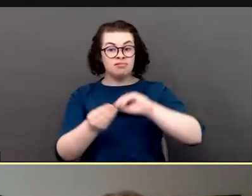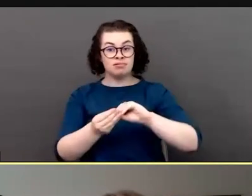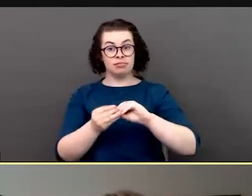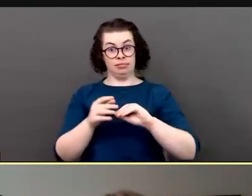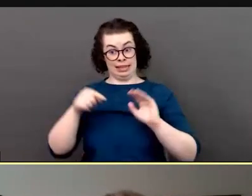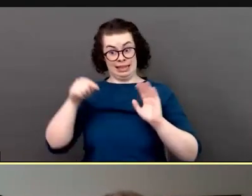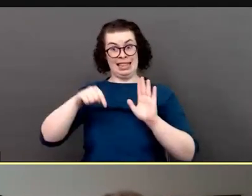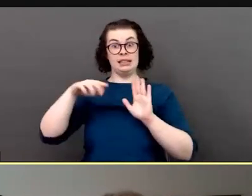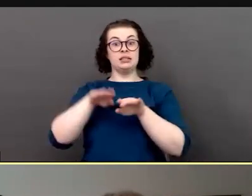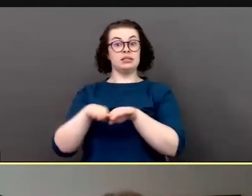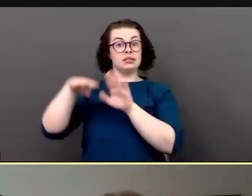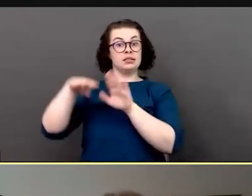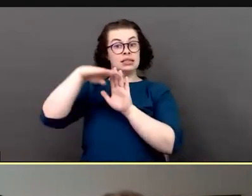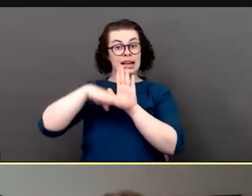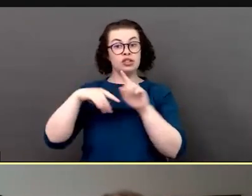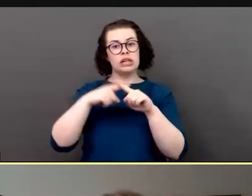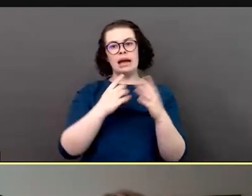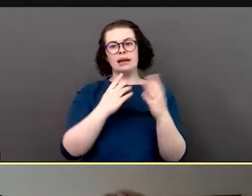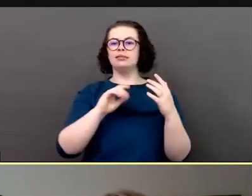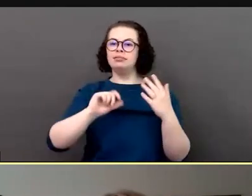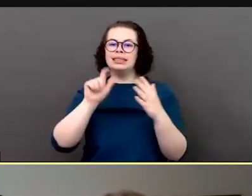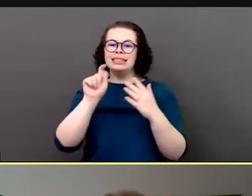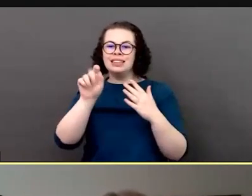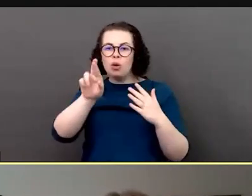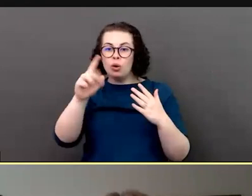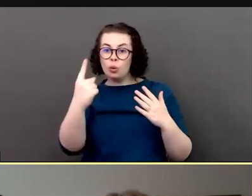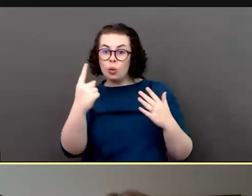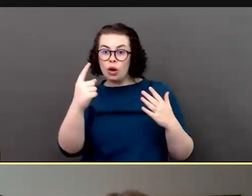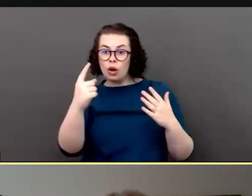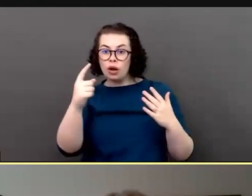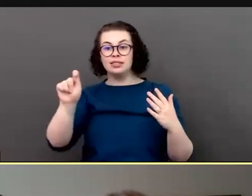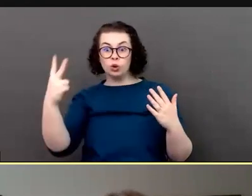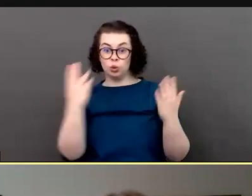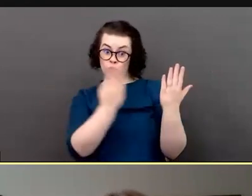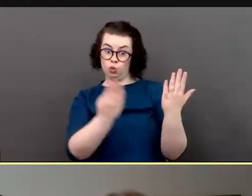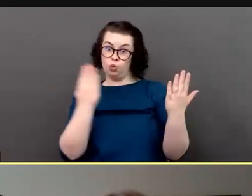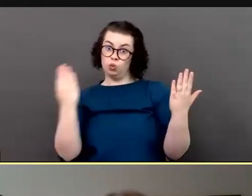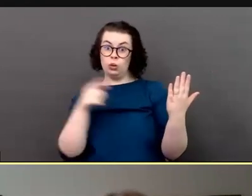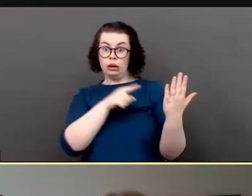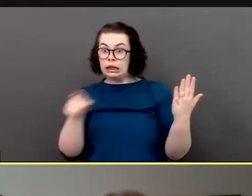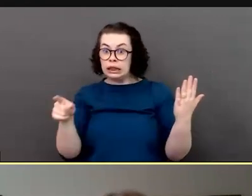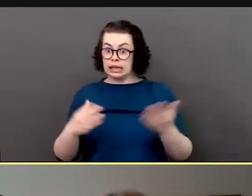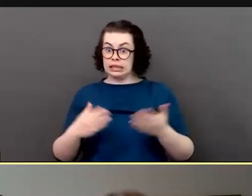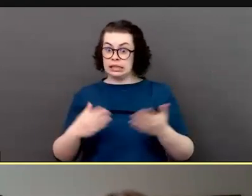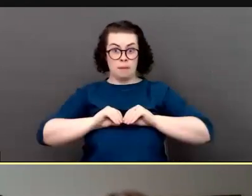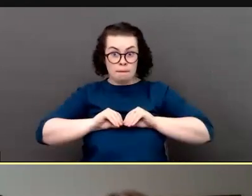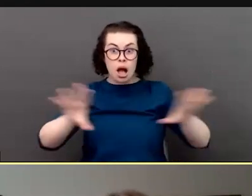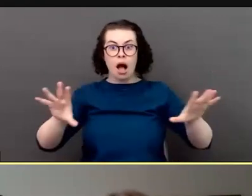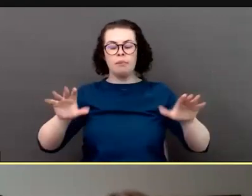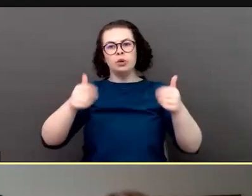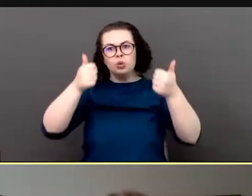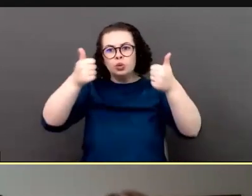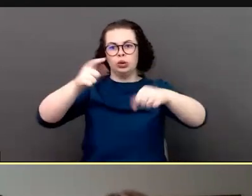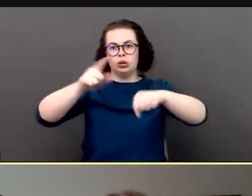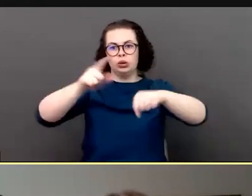the related technical materials comes available really at a very timely moment when we are in